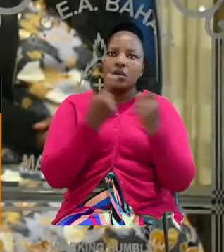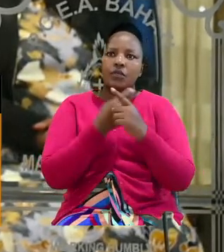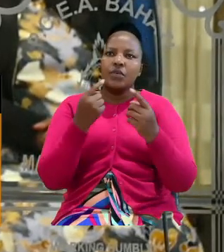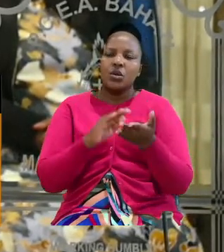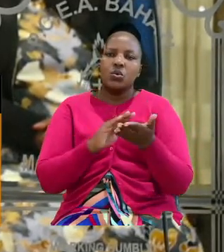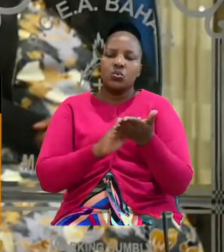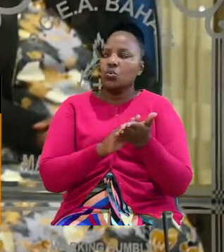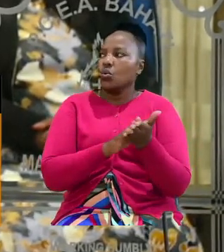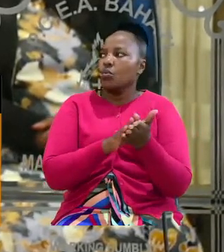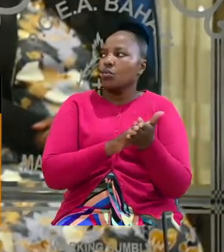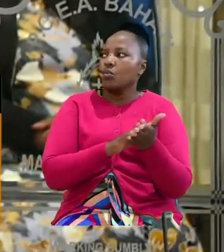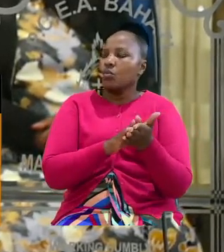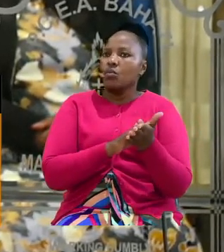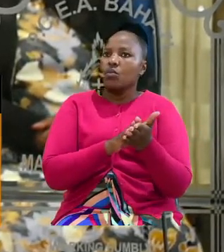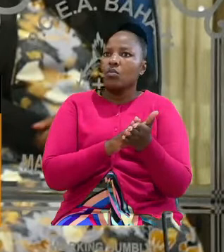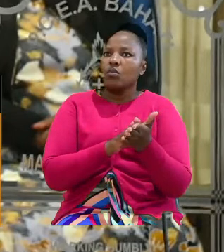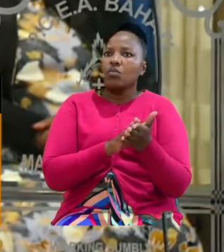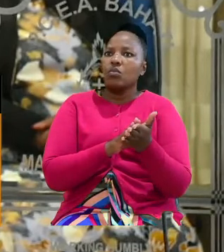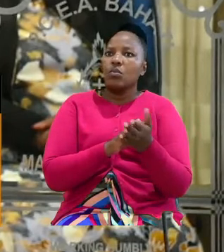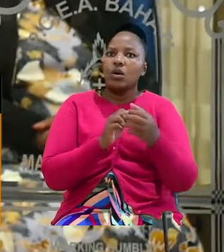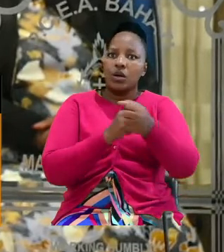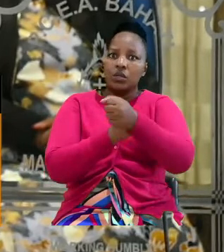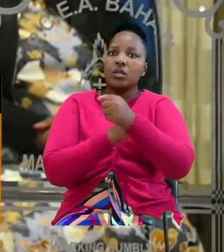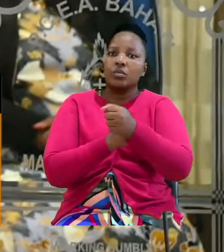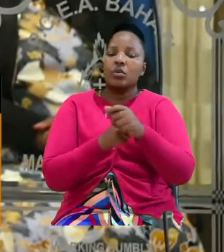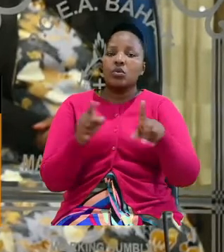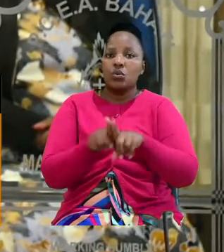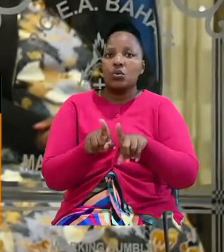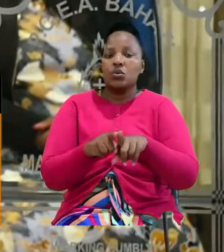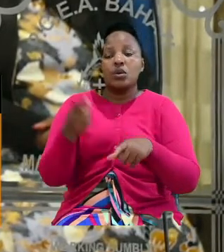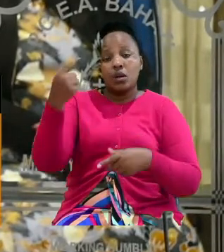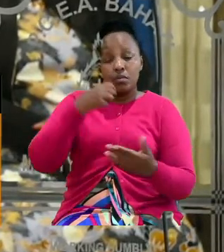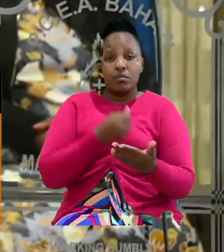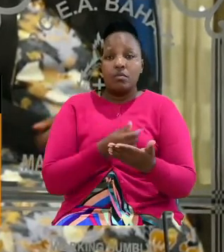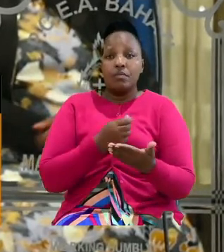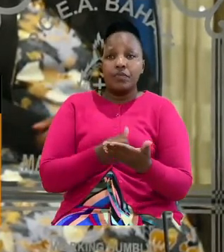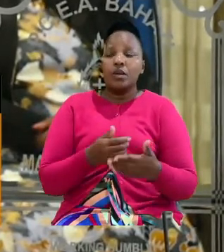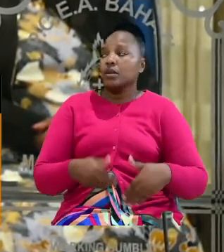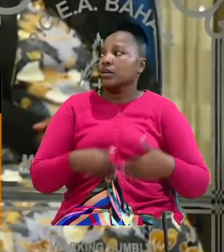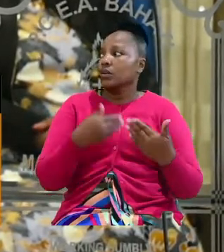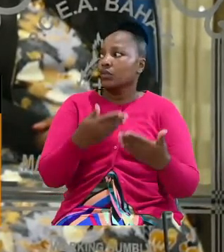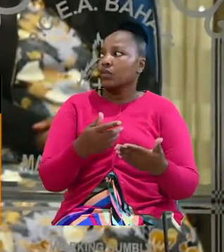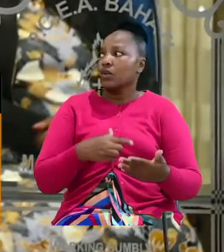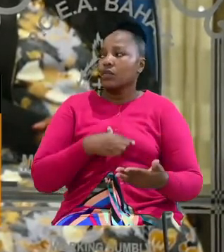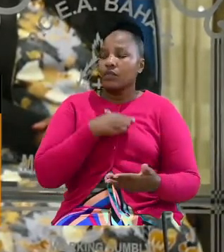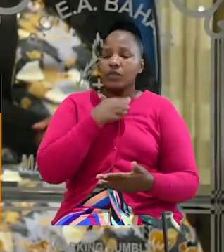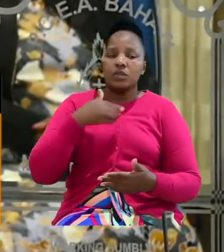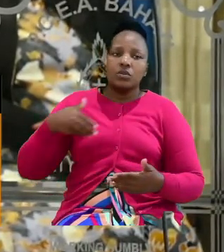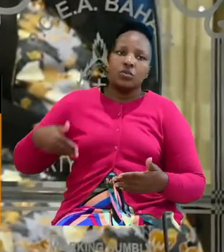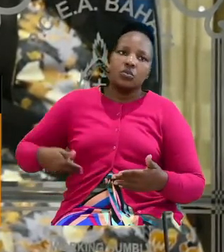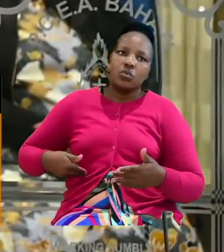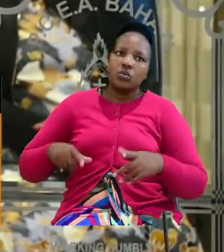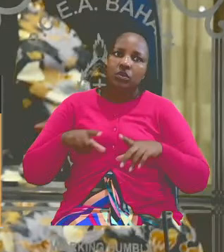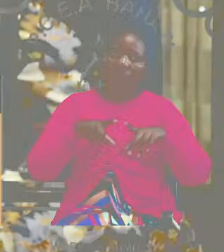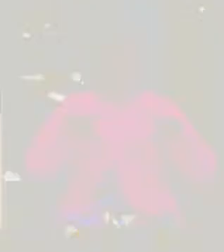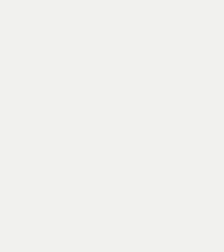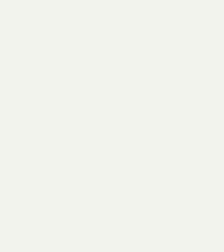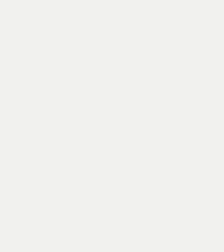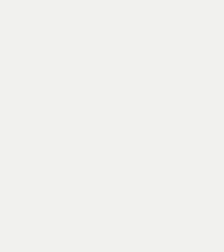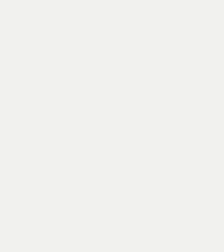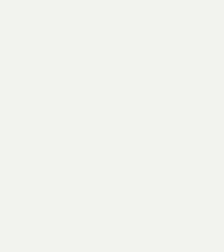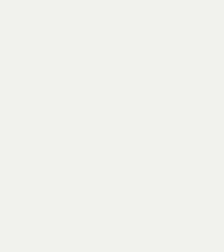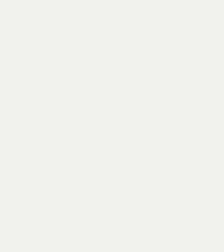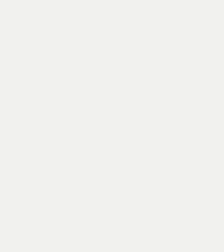bar soaps. Your support can also come in monetary form. Visit the youth desk at the canopy for